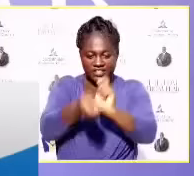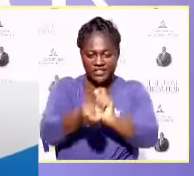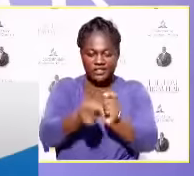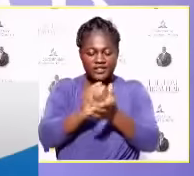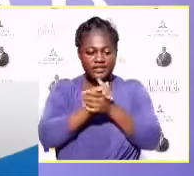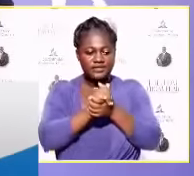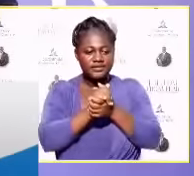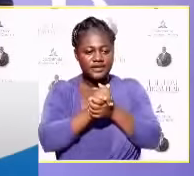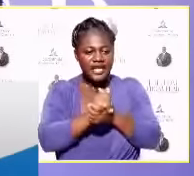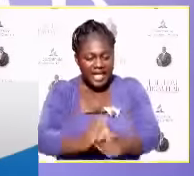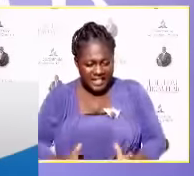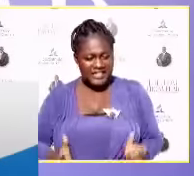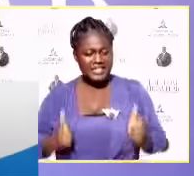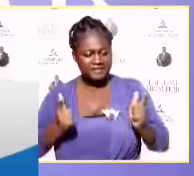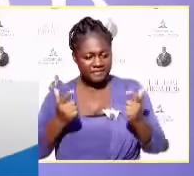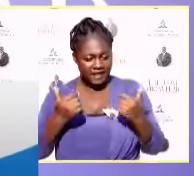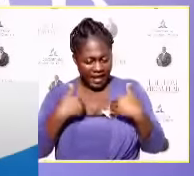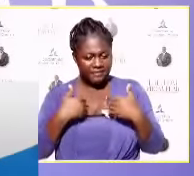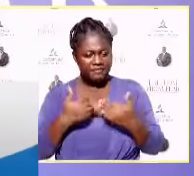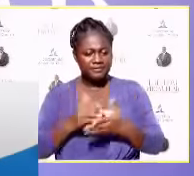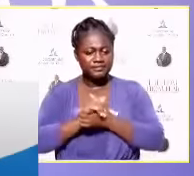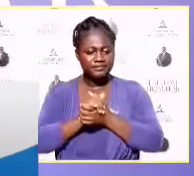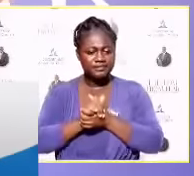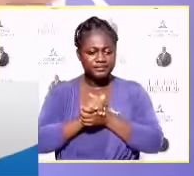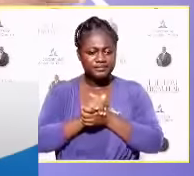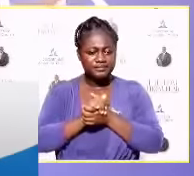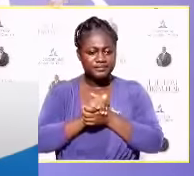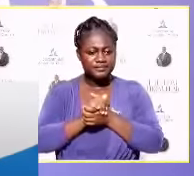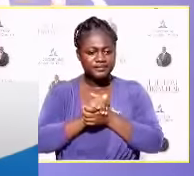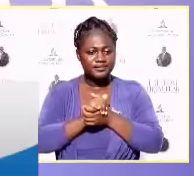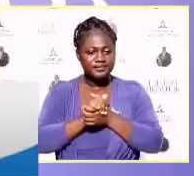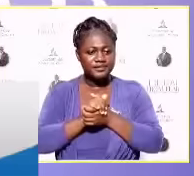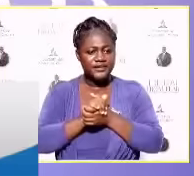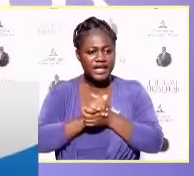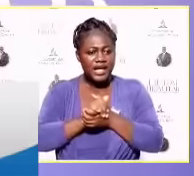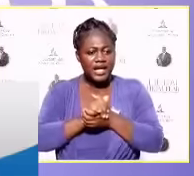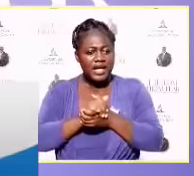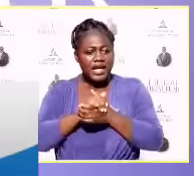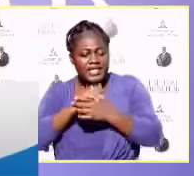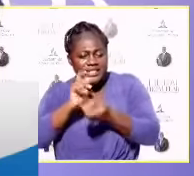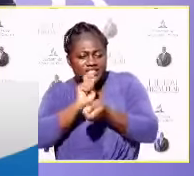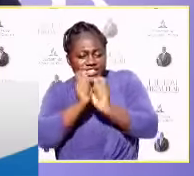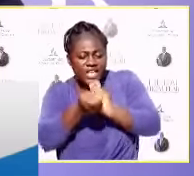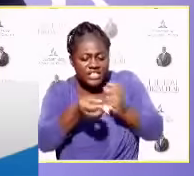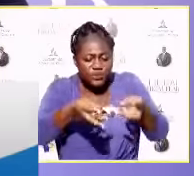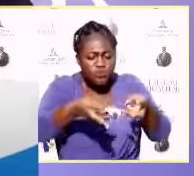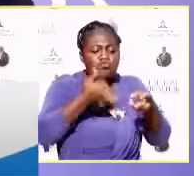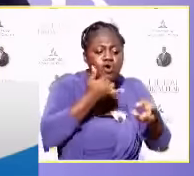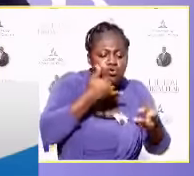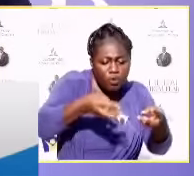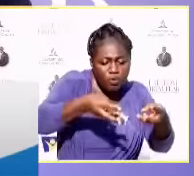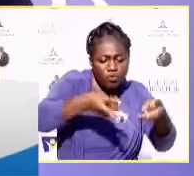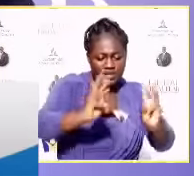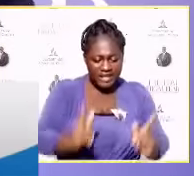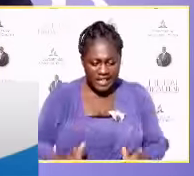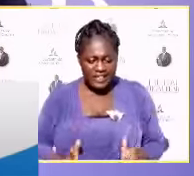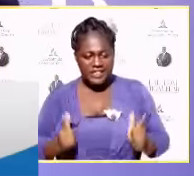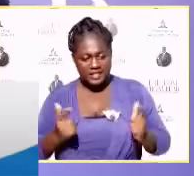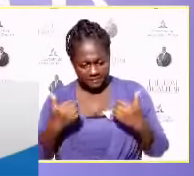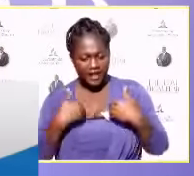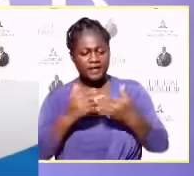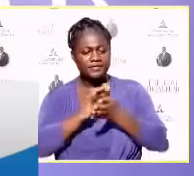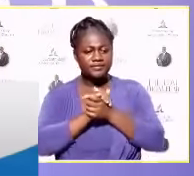and live. Turn from your ways and live. The verse goes on.